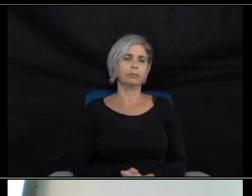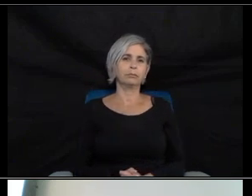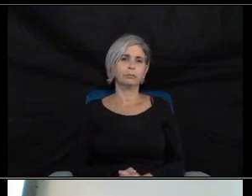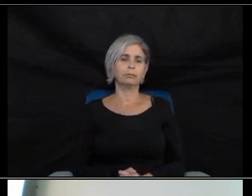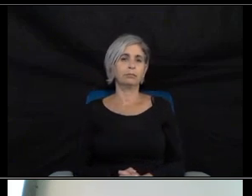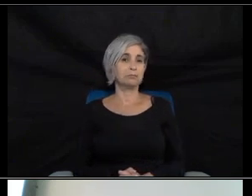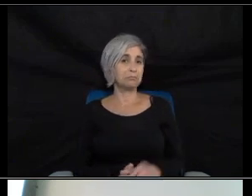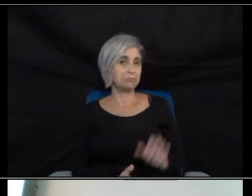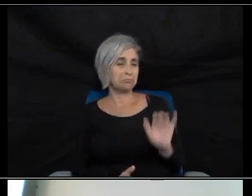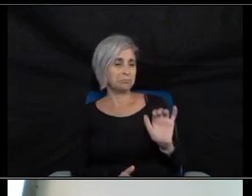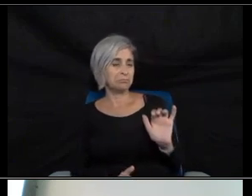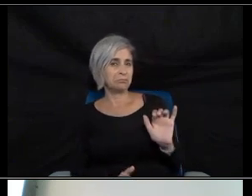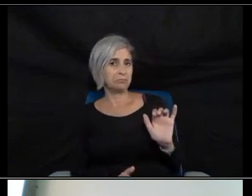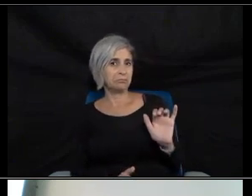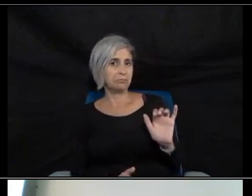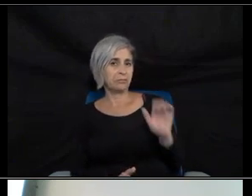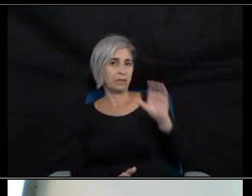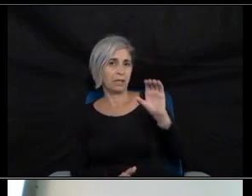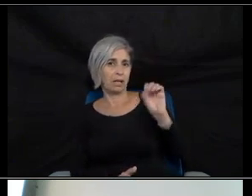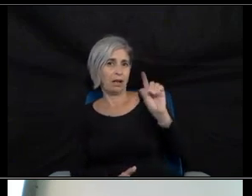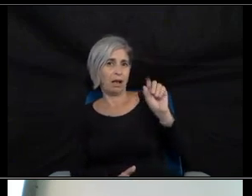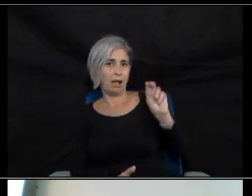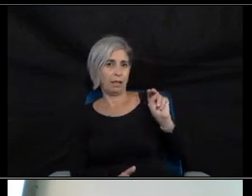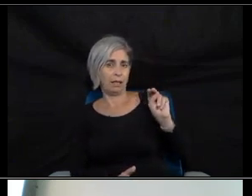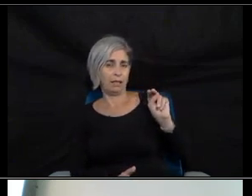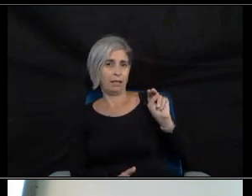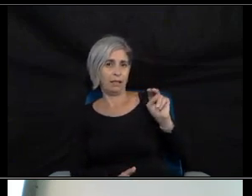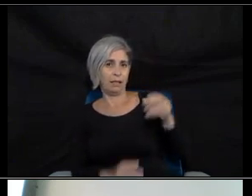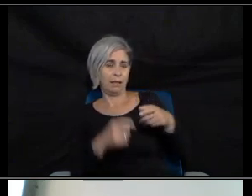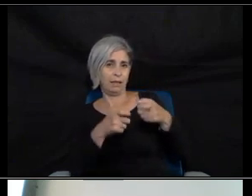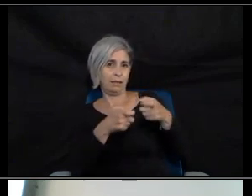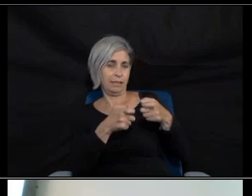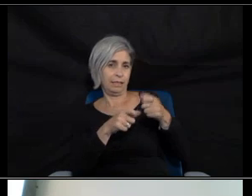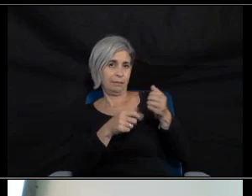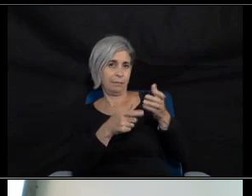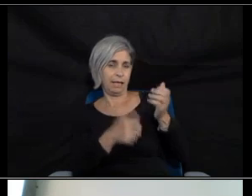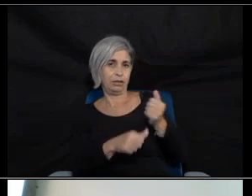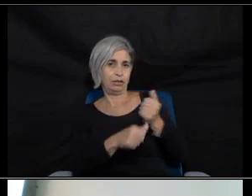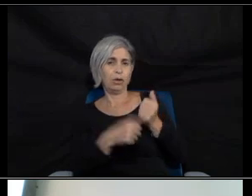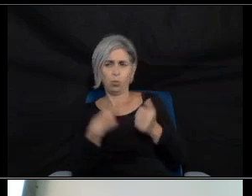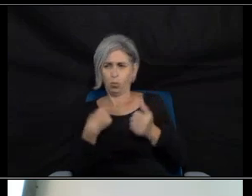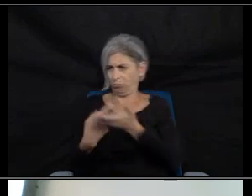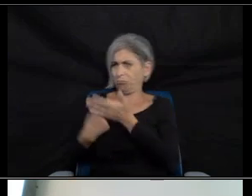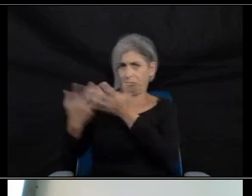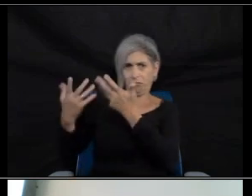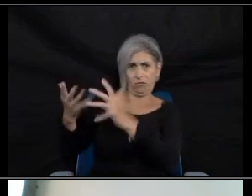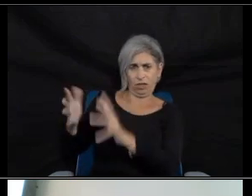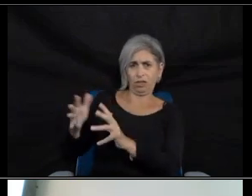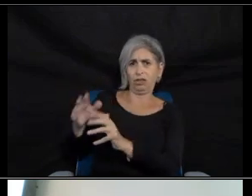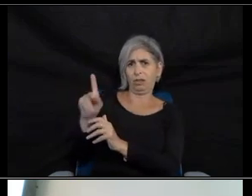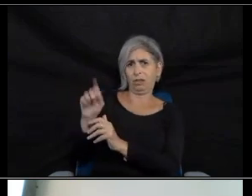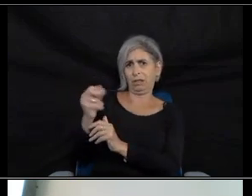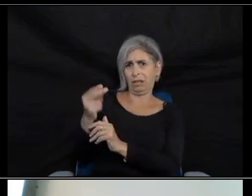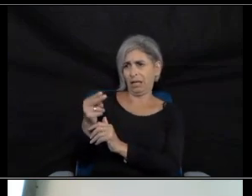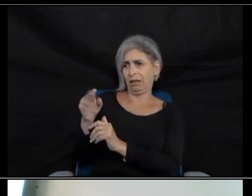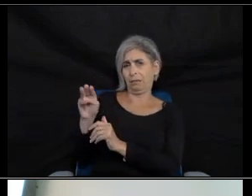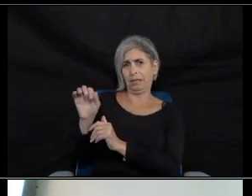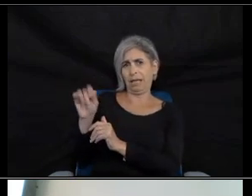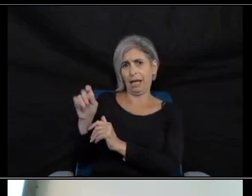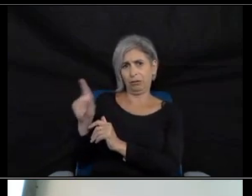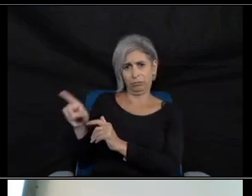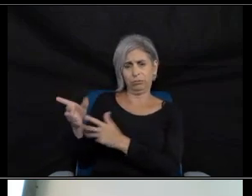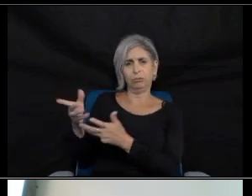So, yeah, Mayor Colin Groff, Assistant City Manager. We talked Avison Young. Keith O'Donnell is perfectly